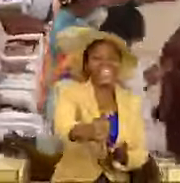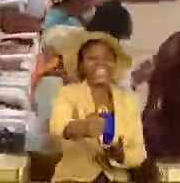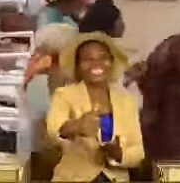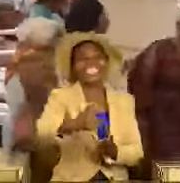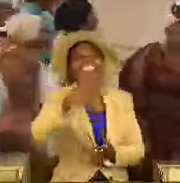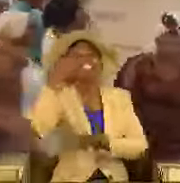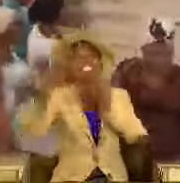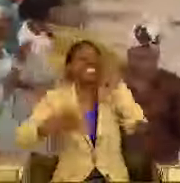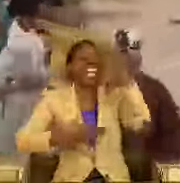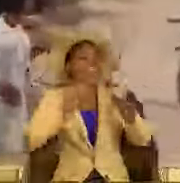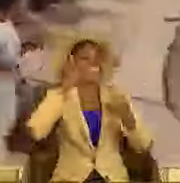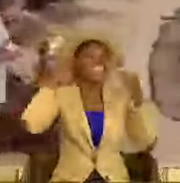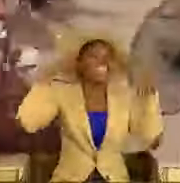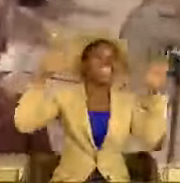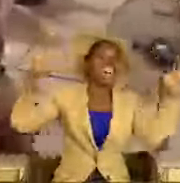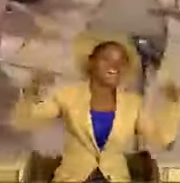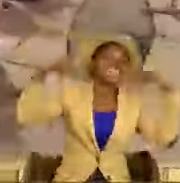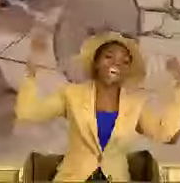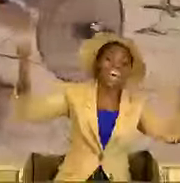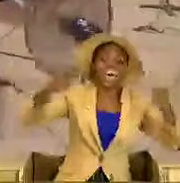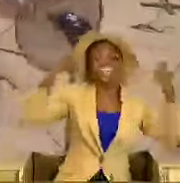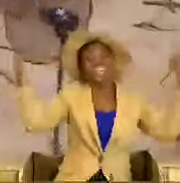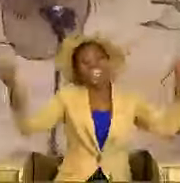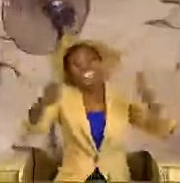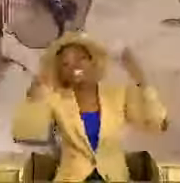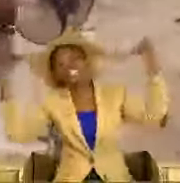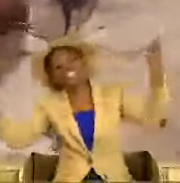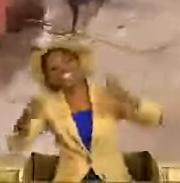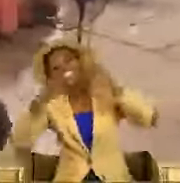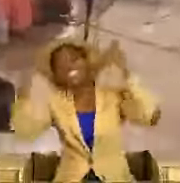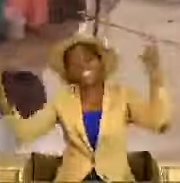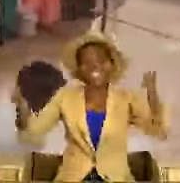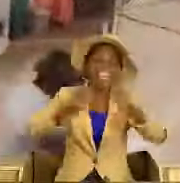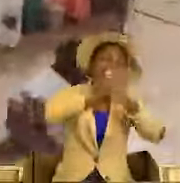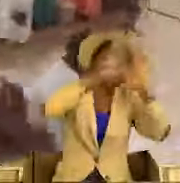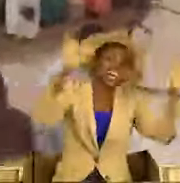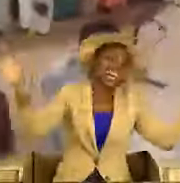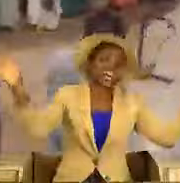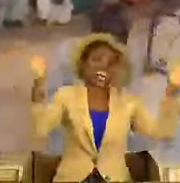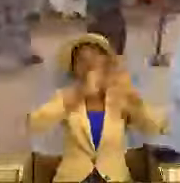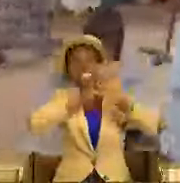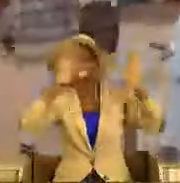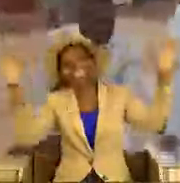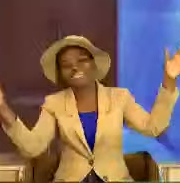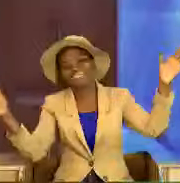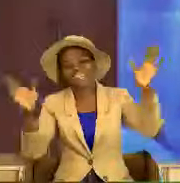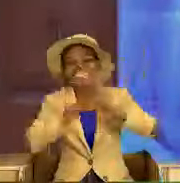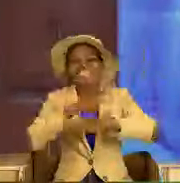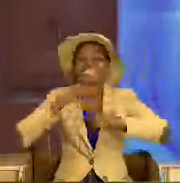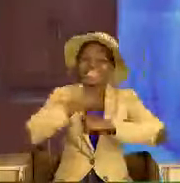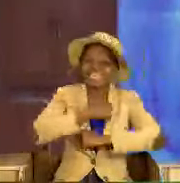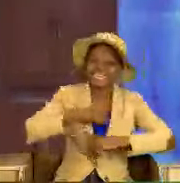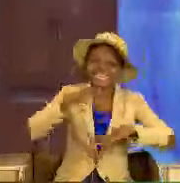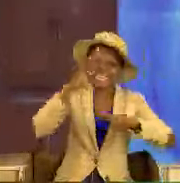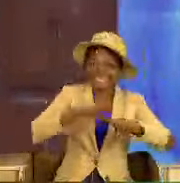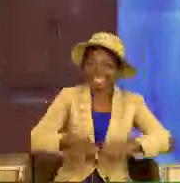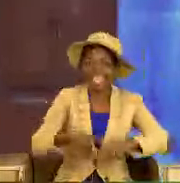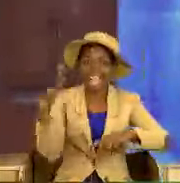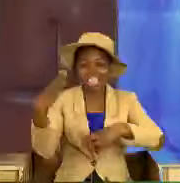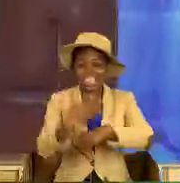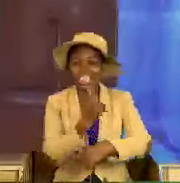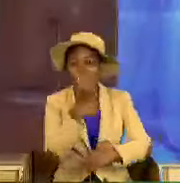shout it loud Hallelujah hallelu please sit down and take your Bibles for a